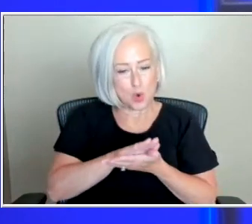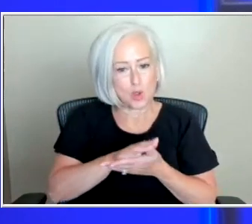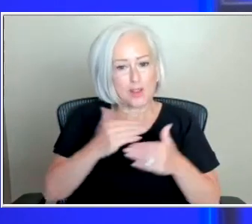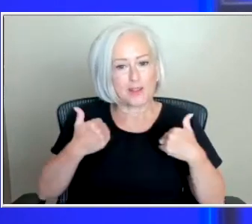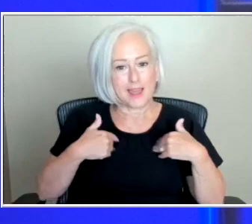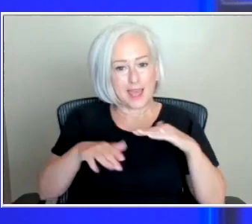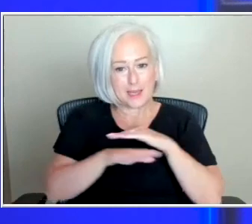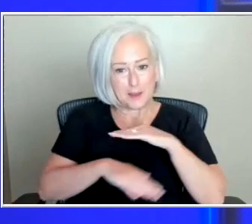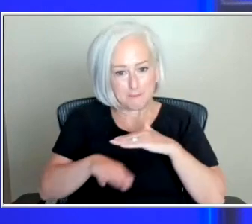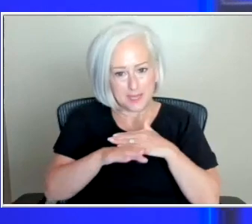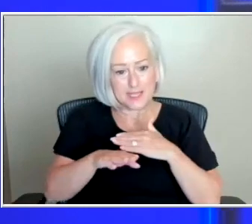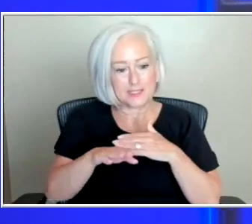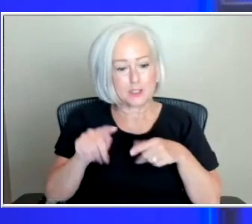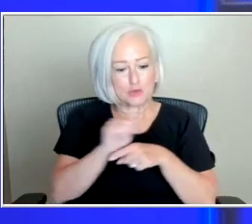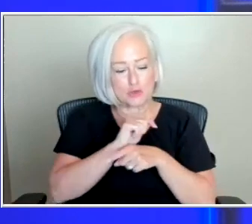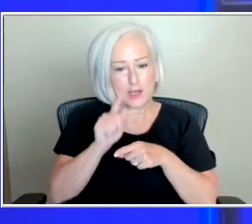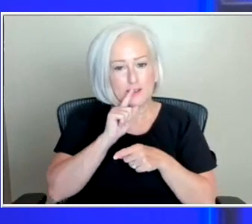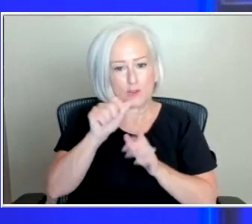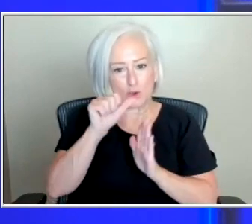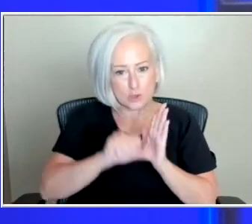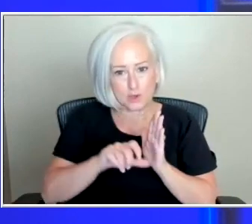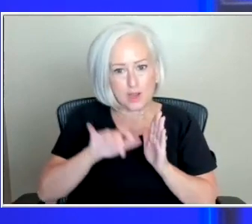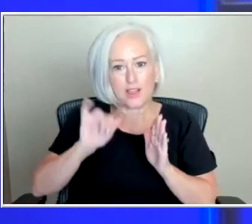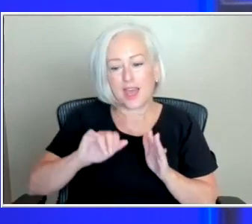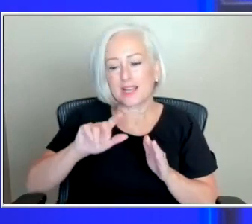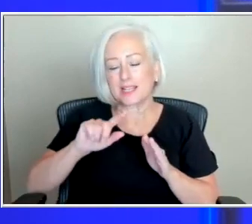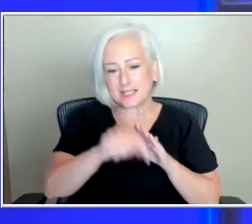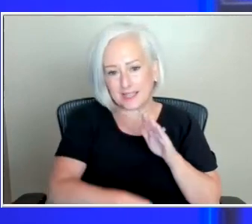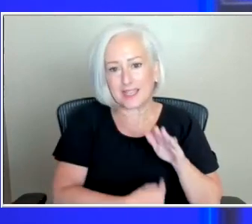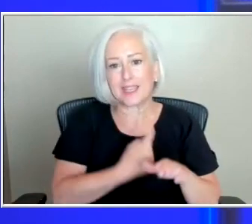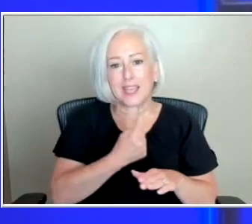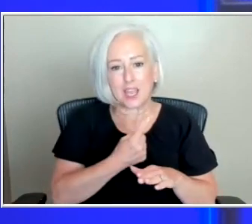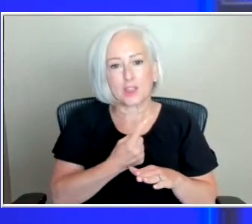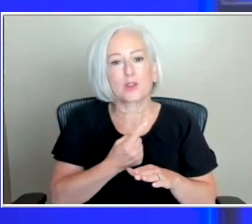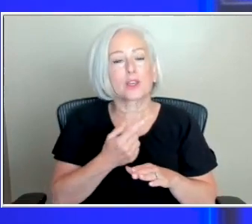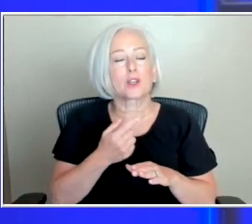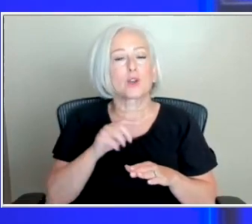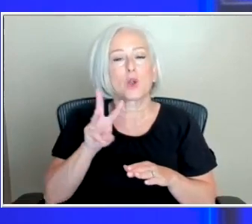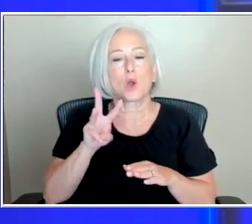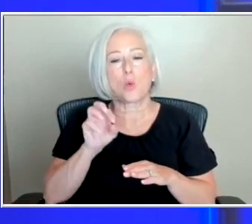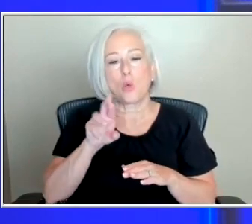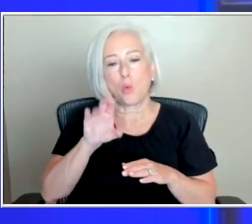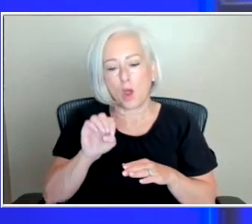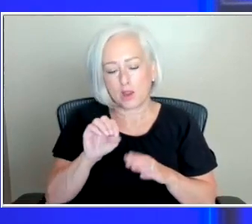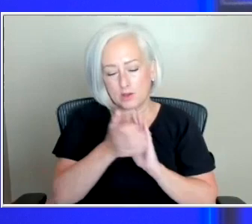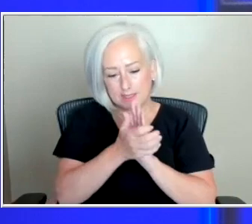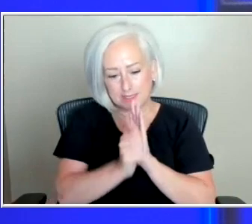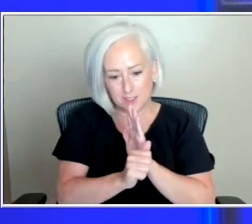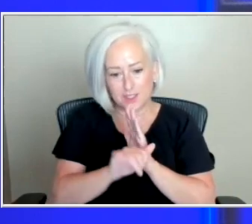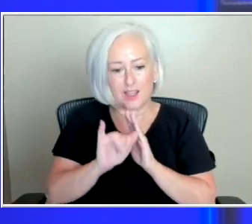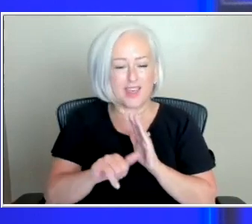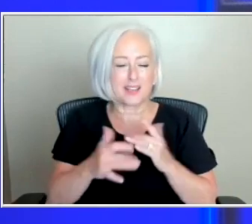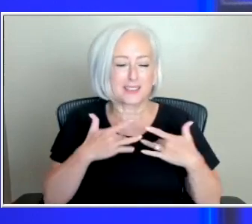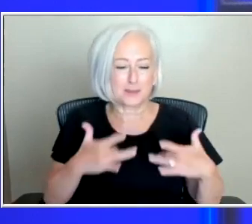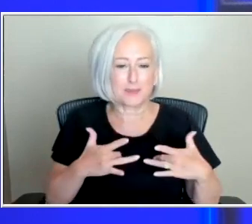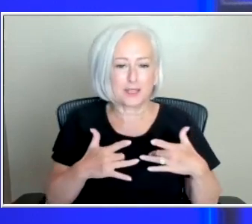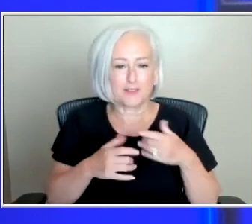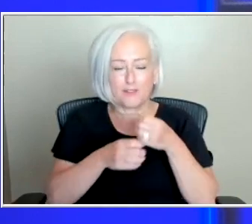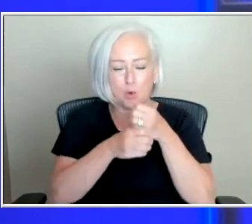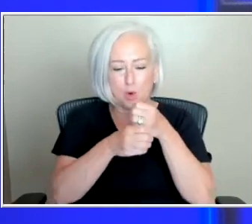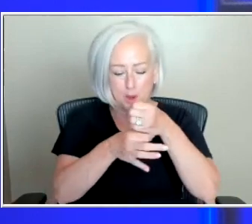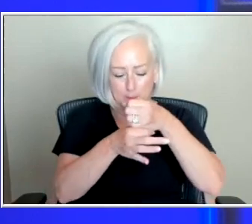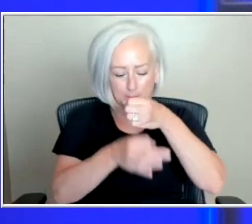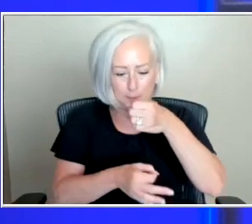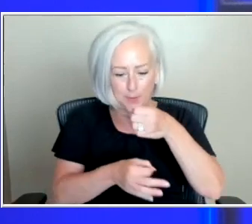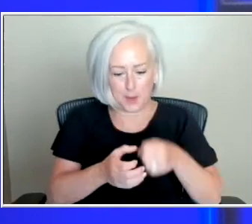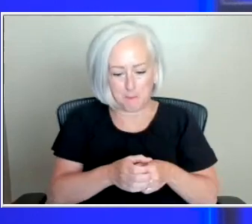wire skills, which was mainly acquired treating aneurysms or other kinds of disease process, and then wound up in positions